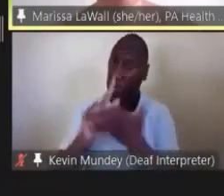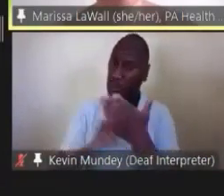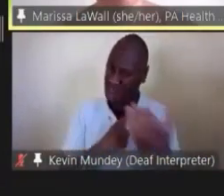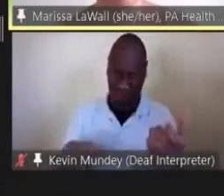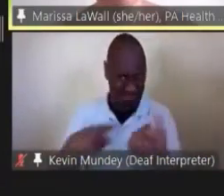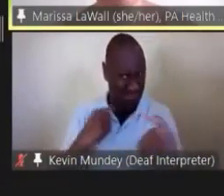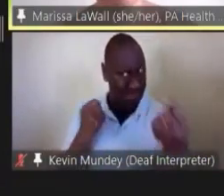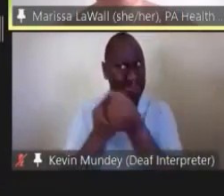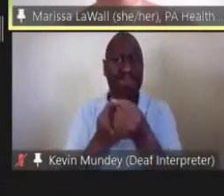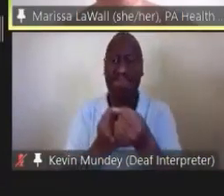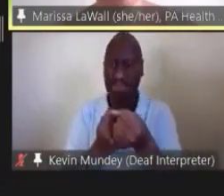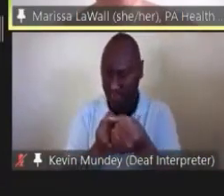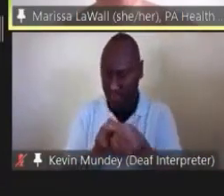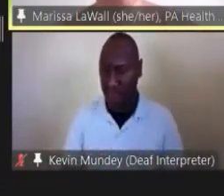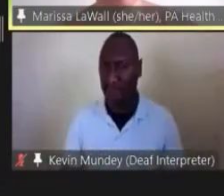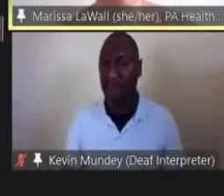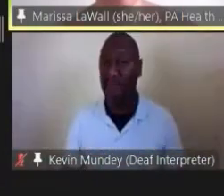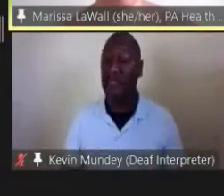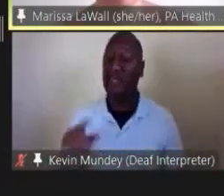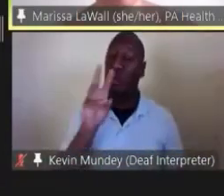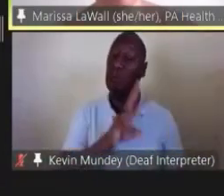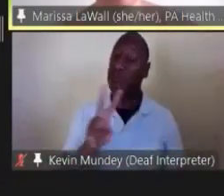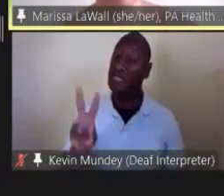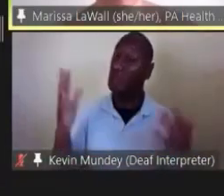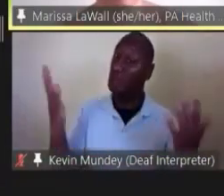On our website,